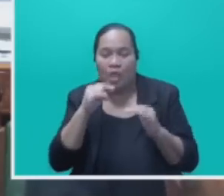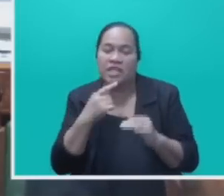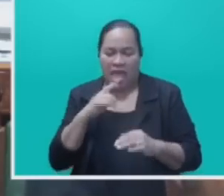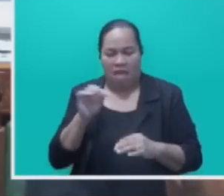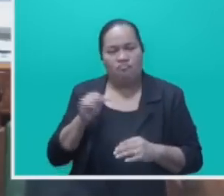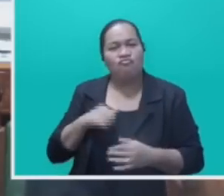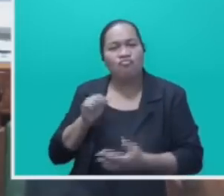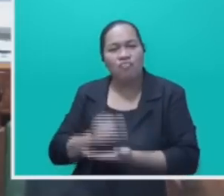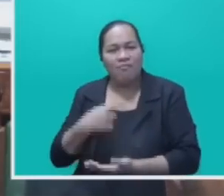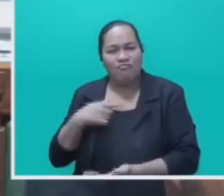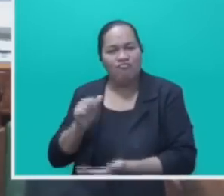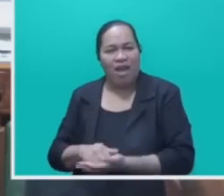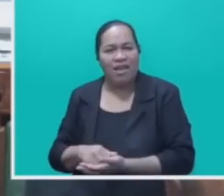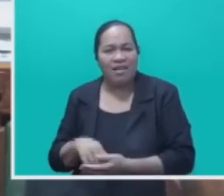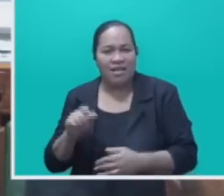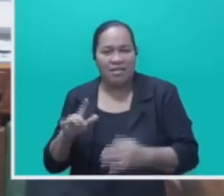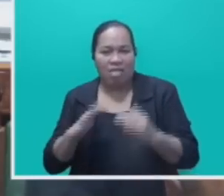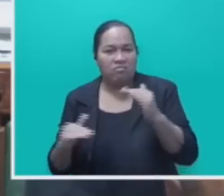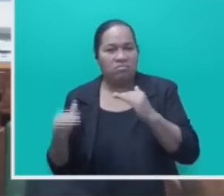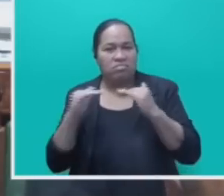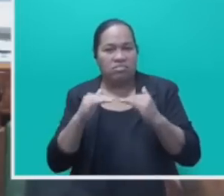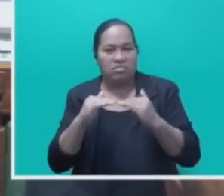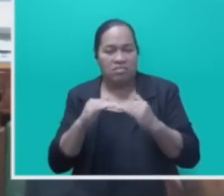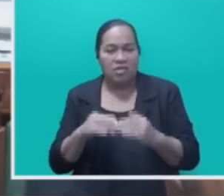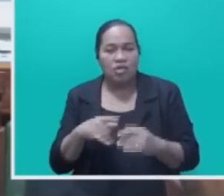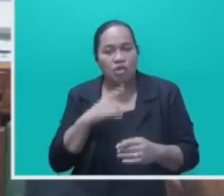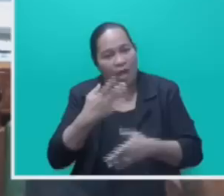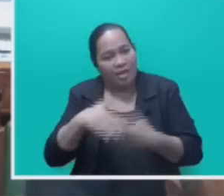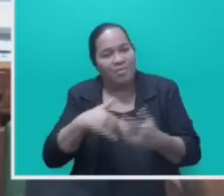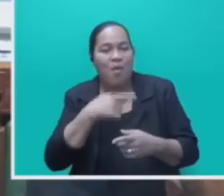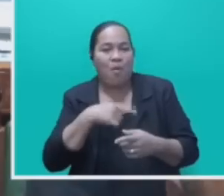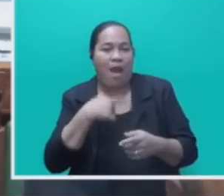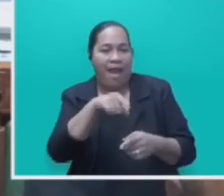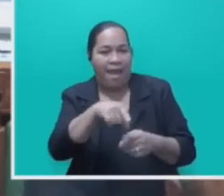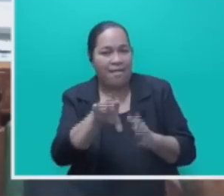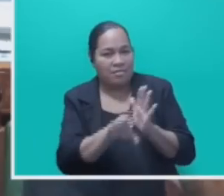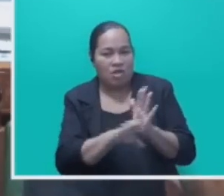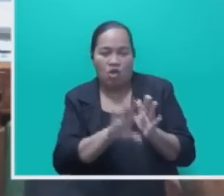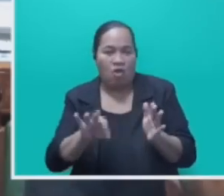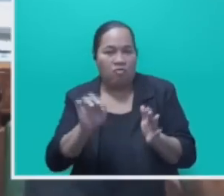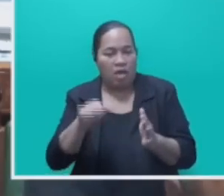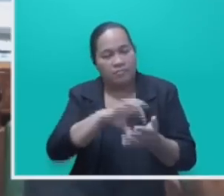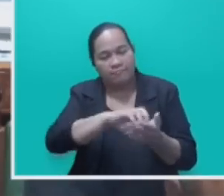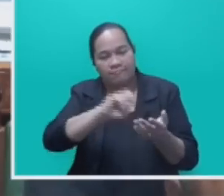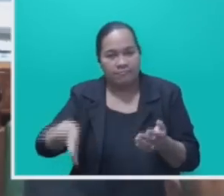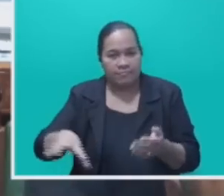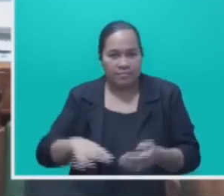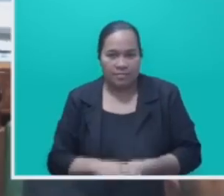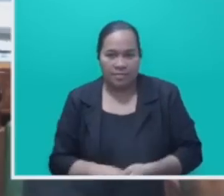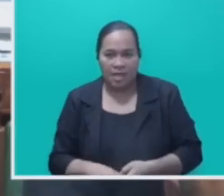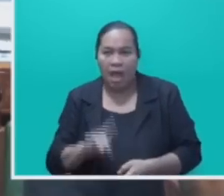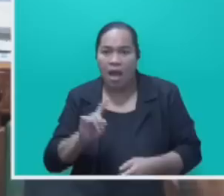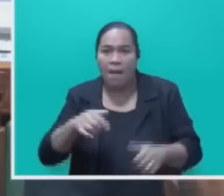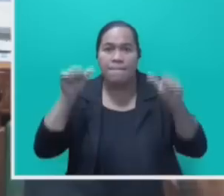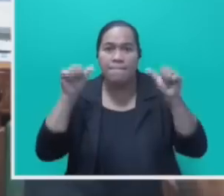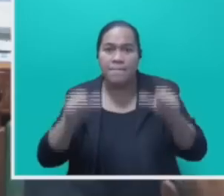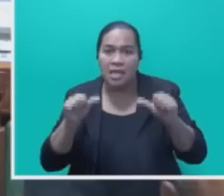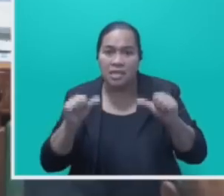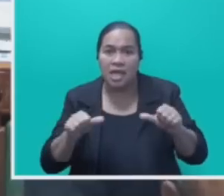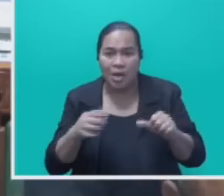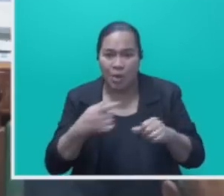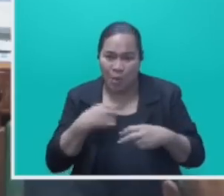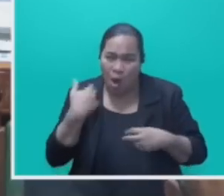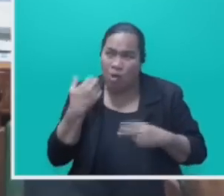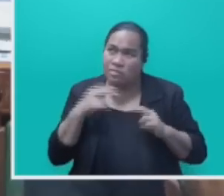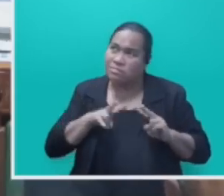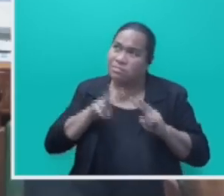agenda and anathema to the Constitution. In all of this, the President, who we looked up to